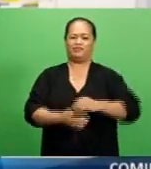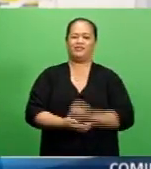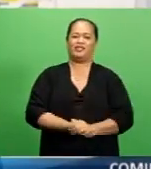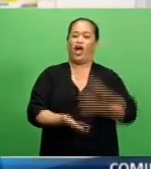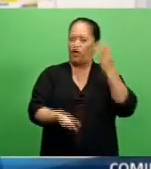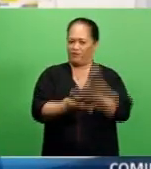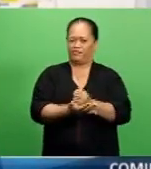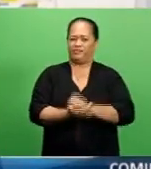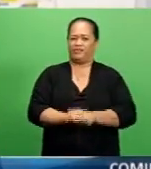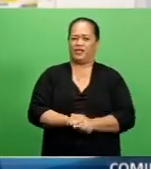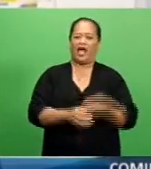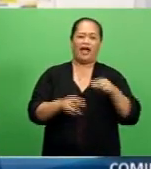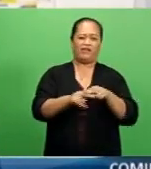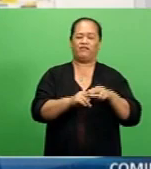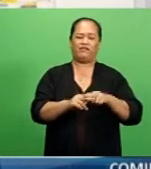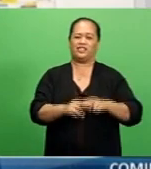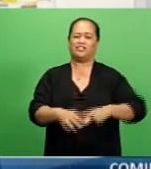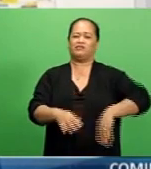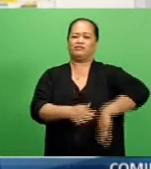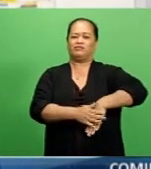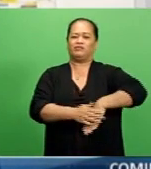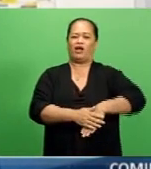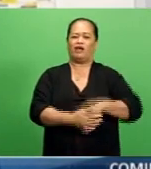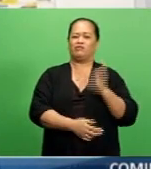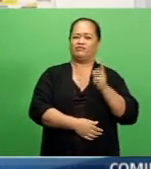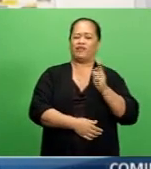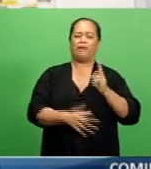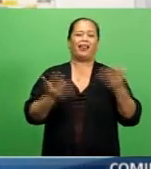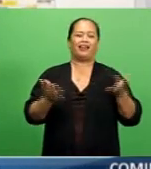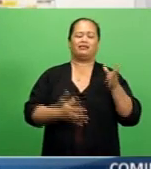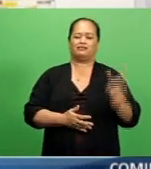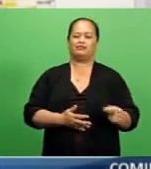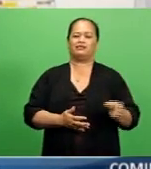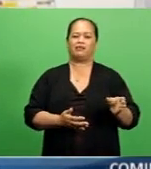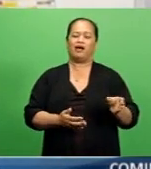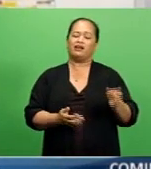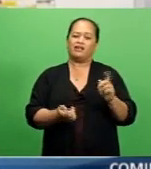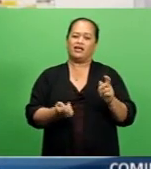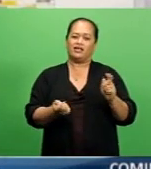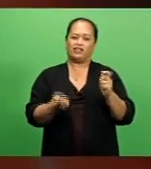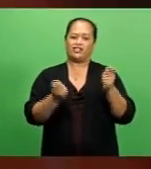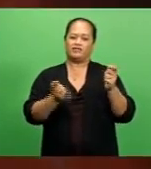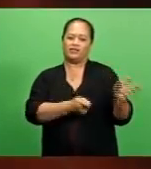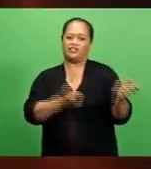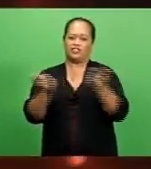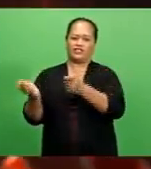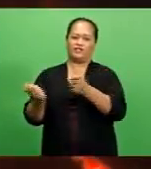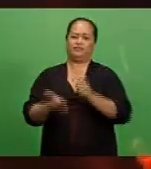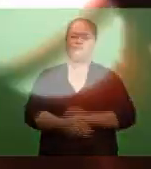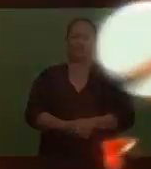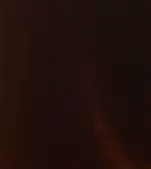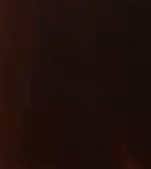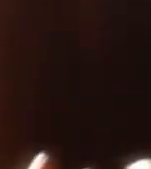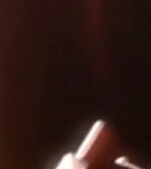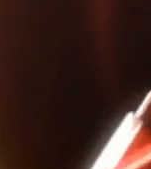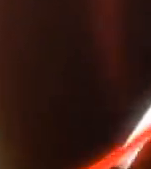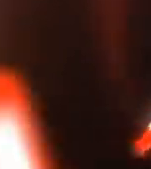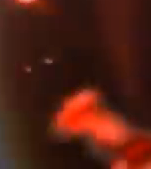And Fiji FA warns players in districts about transfers. This and more coming up.